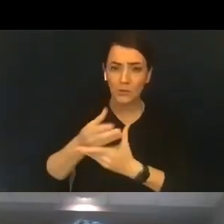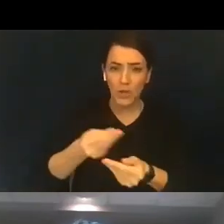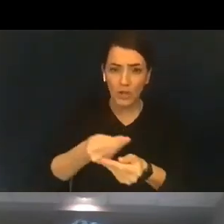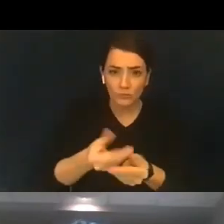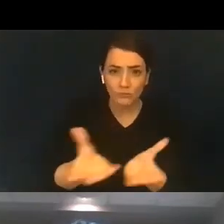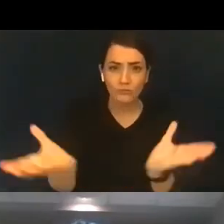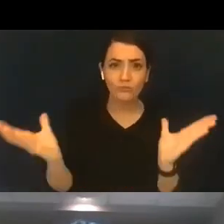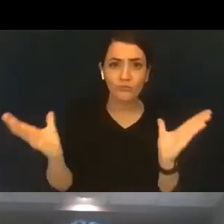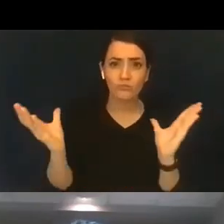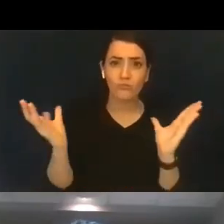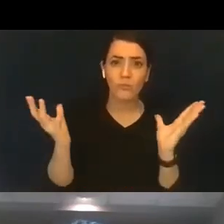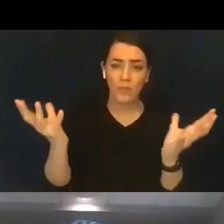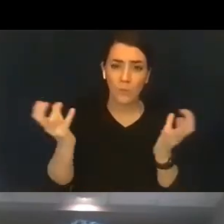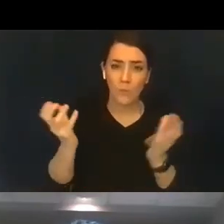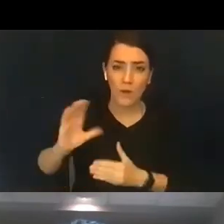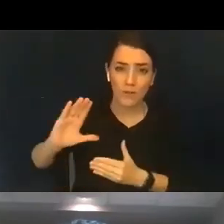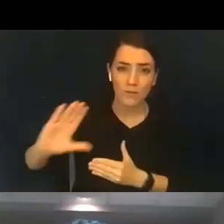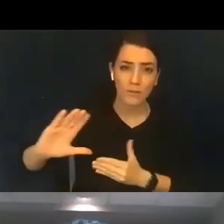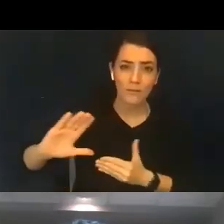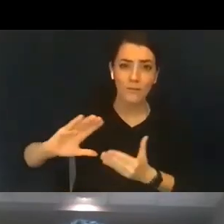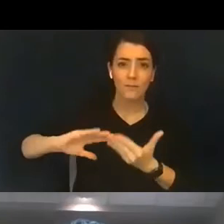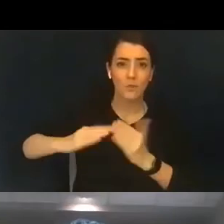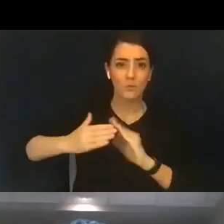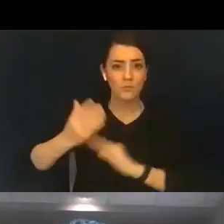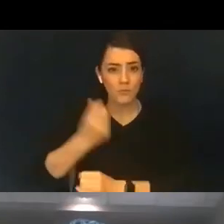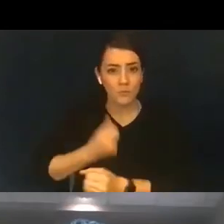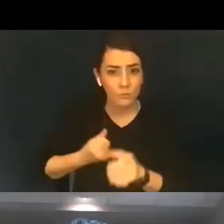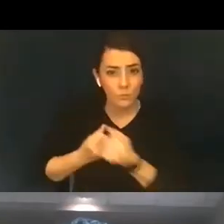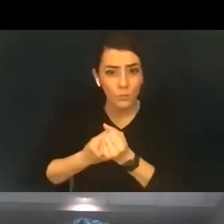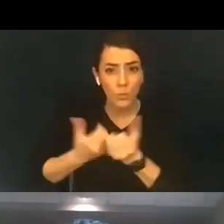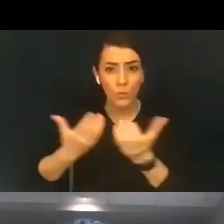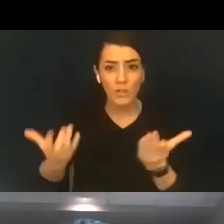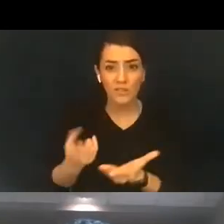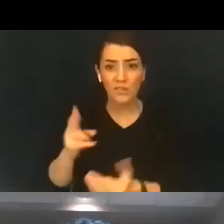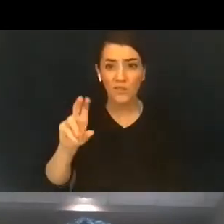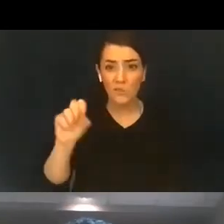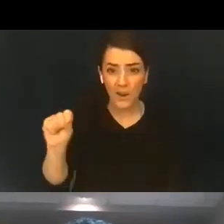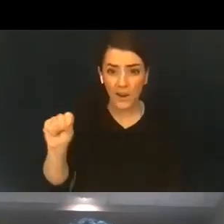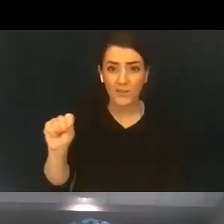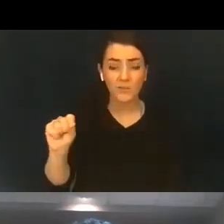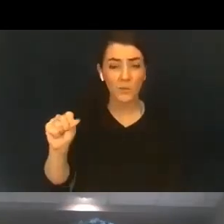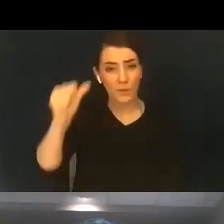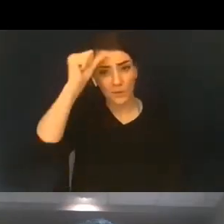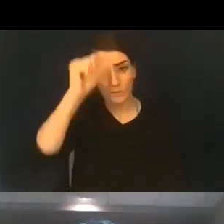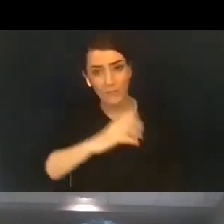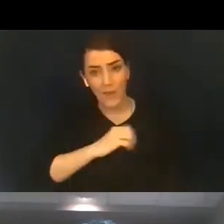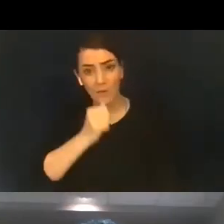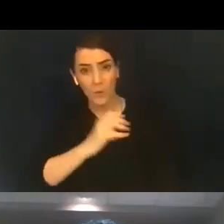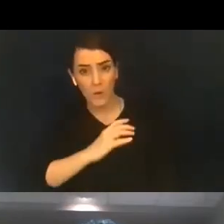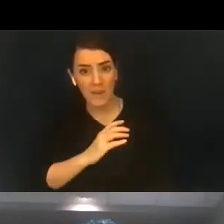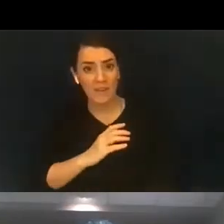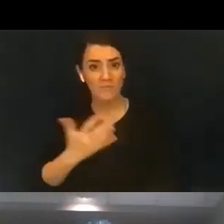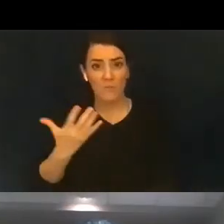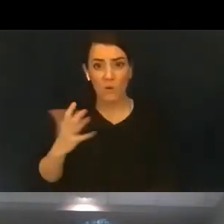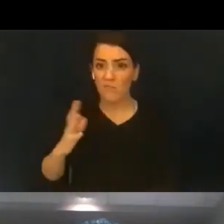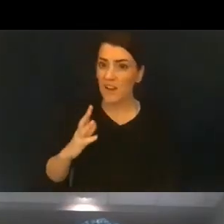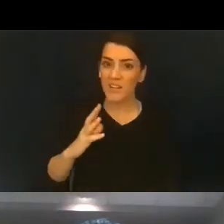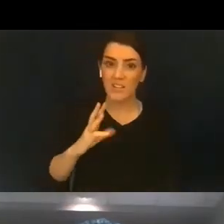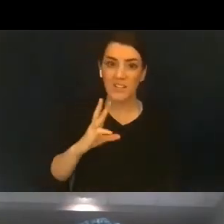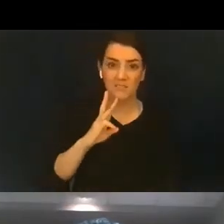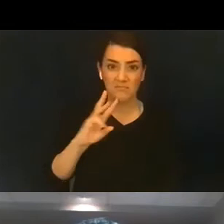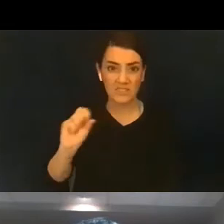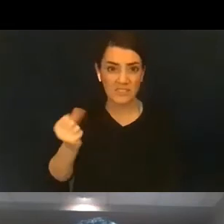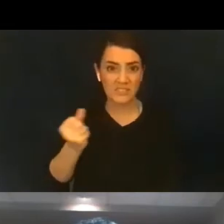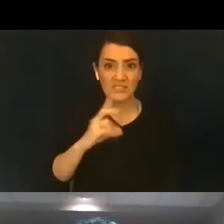America. So these men and women who were in their 60s, 70s, and some in their 80s were who had